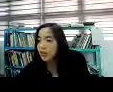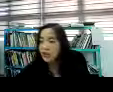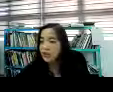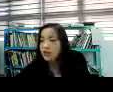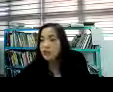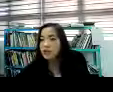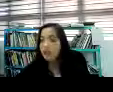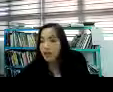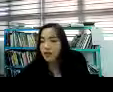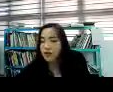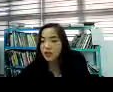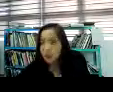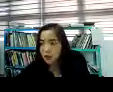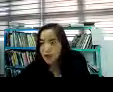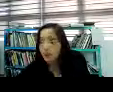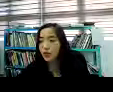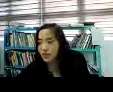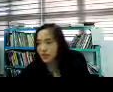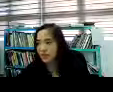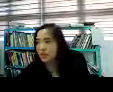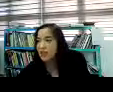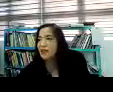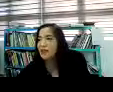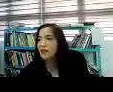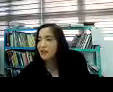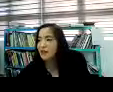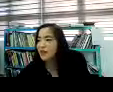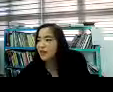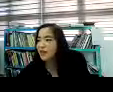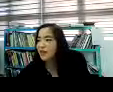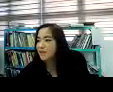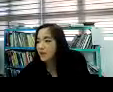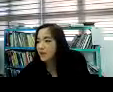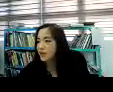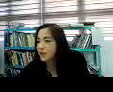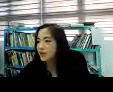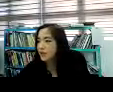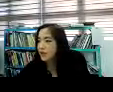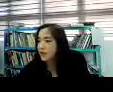can also ask your students or your pupils to go to this site. Po.